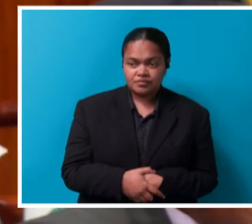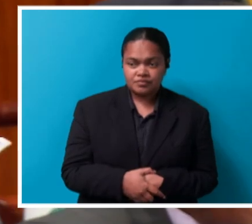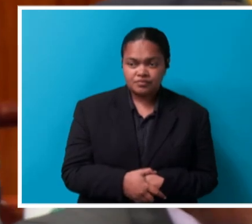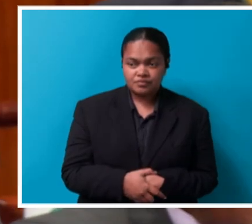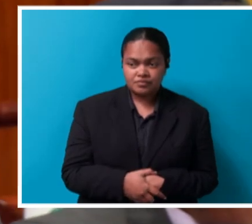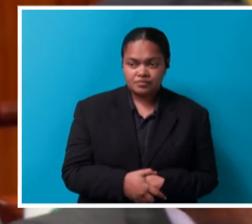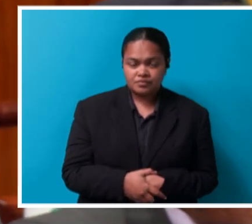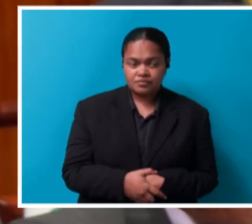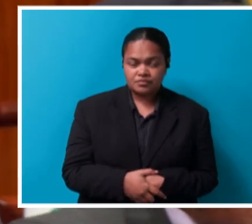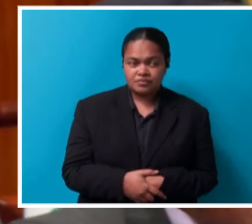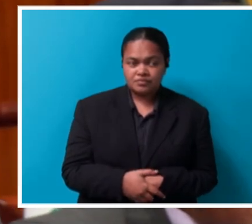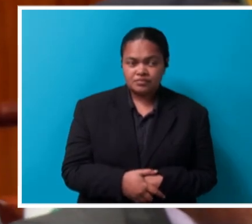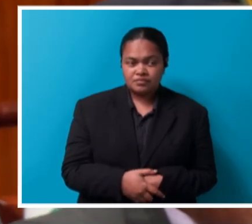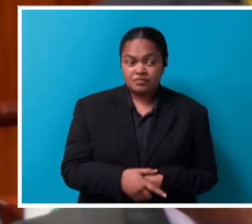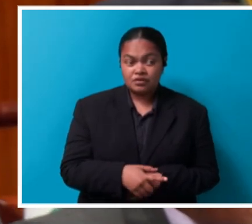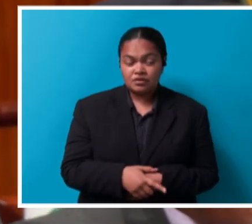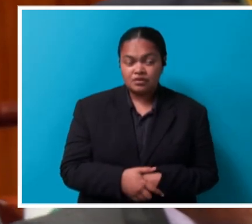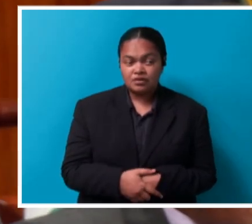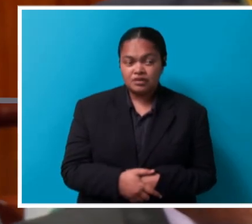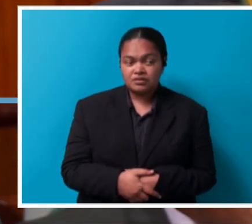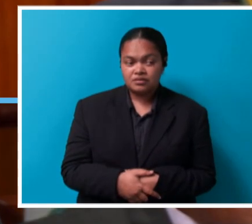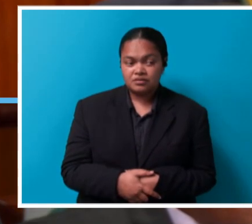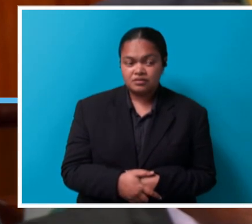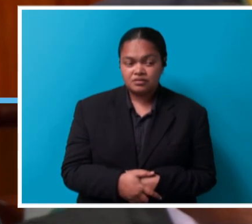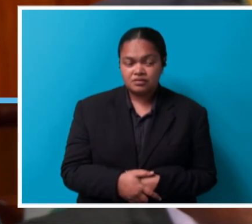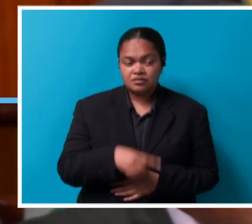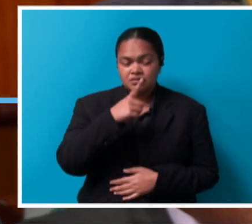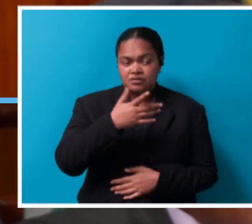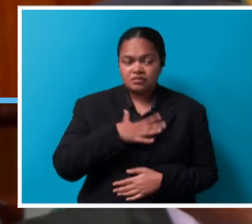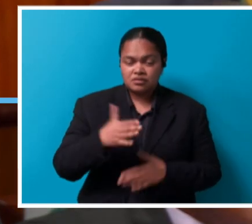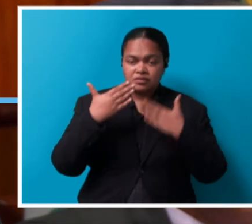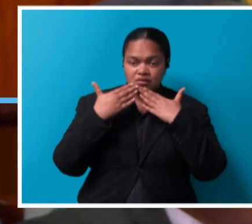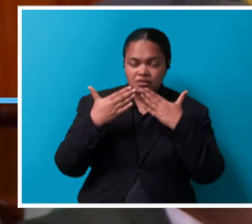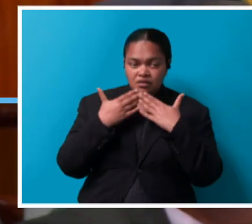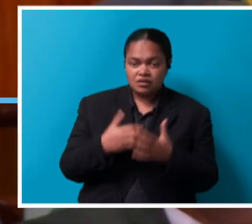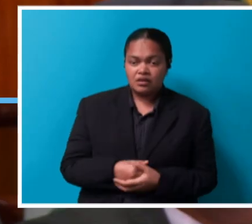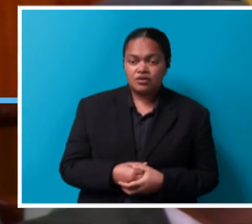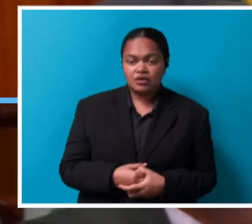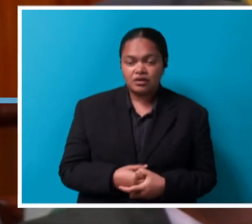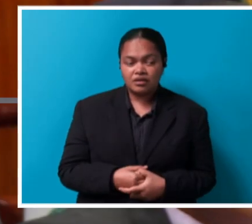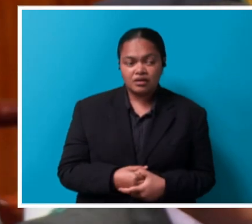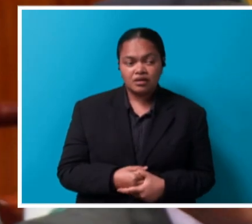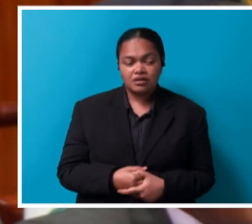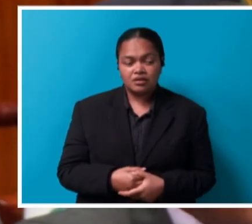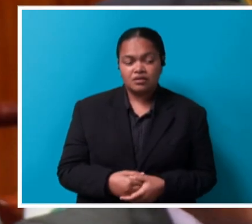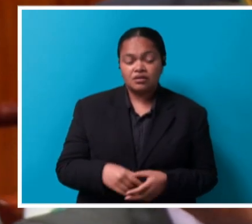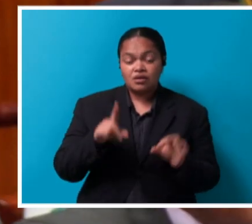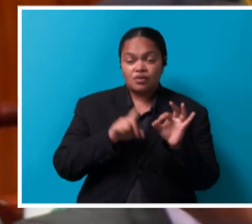Thank you very much, Speaker Sir, and I wish to thank Honorable Giringer Tambua for the